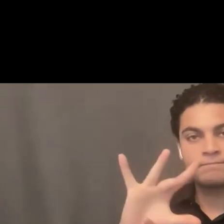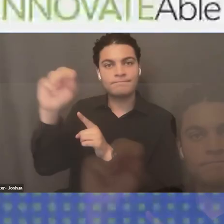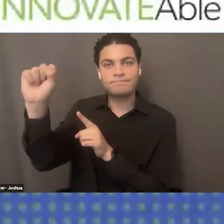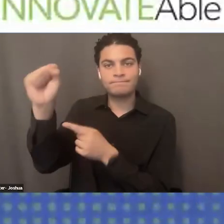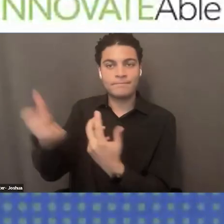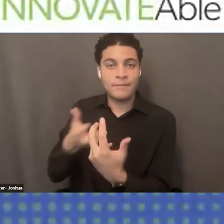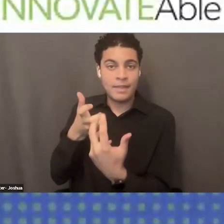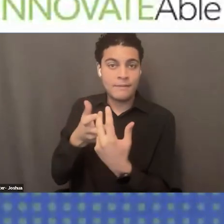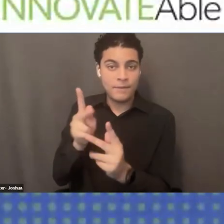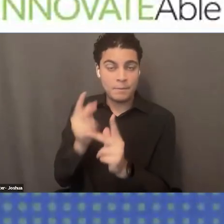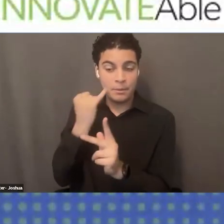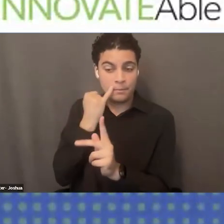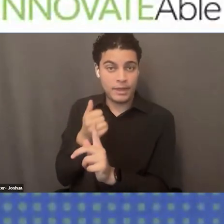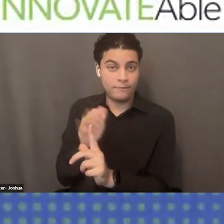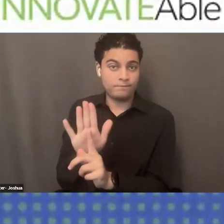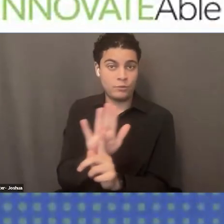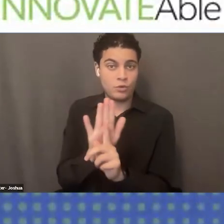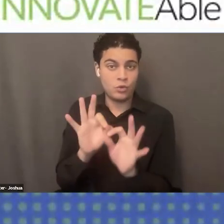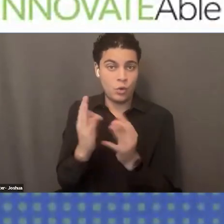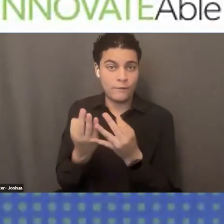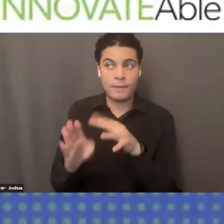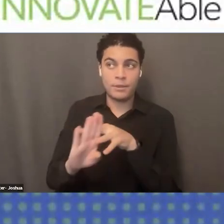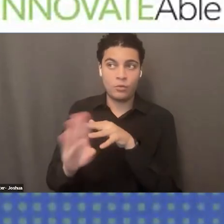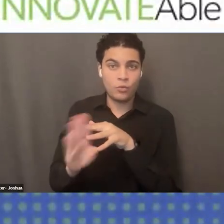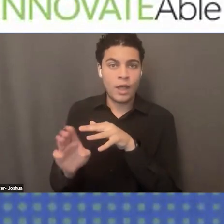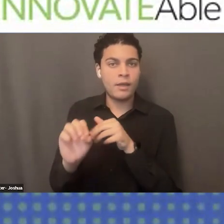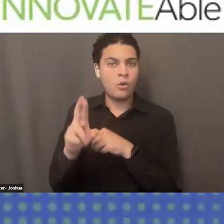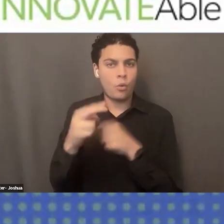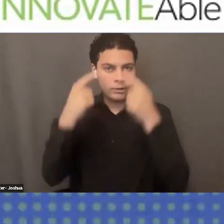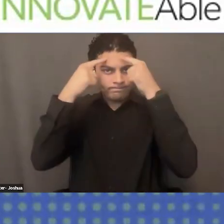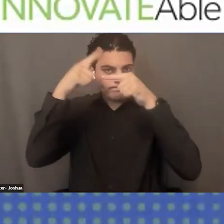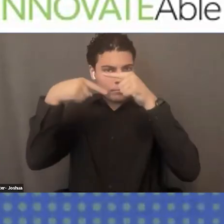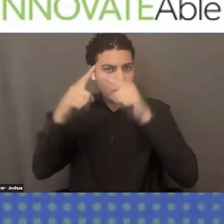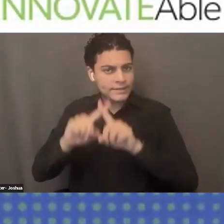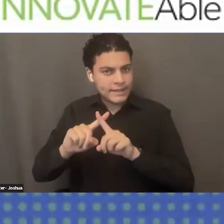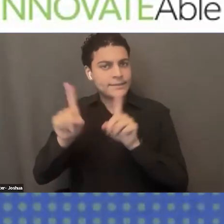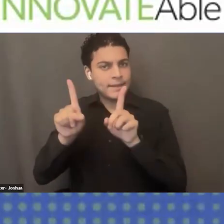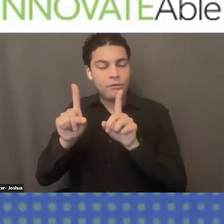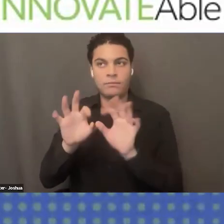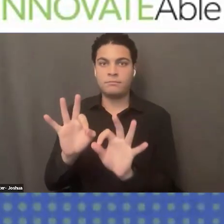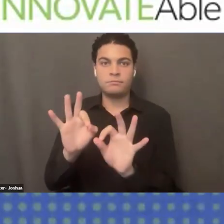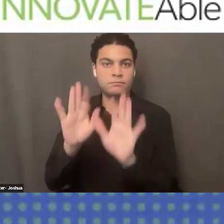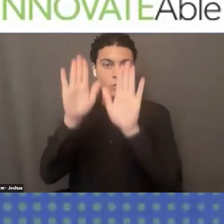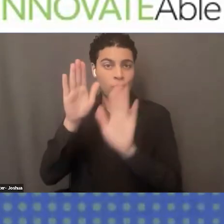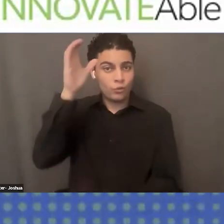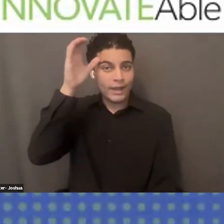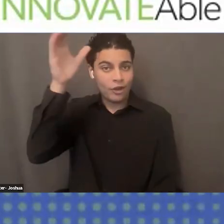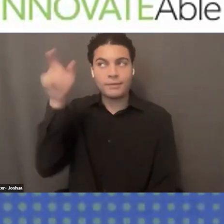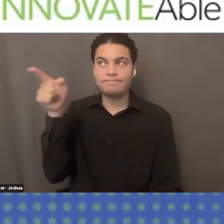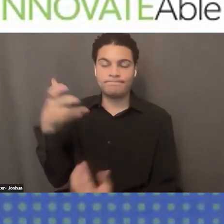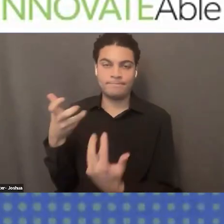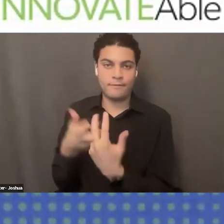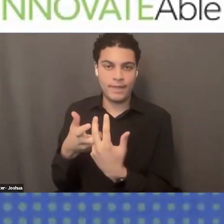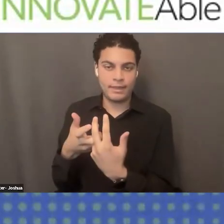elopers and neurodivergencies. What a great, great concept. I'm going to keep moving down the order of